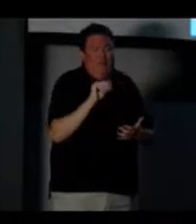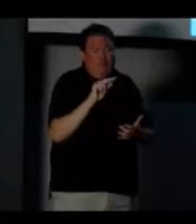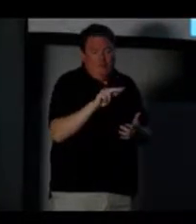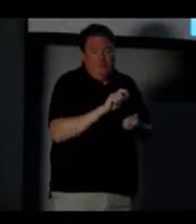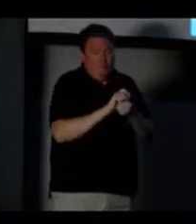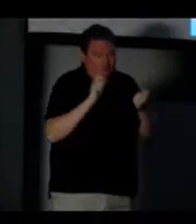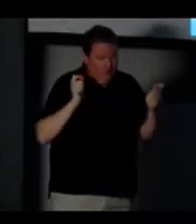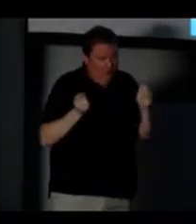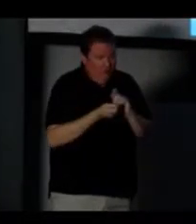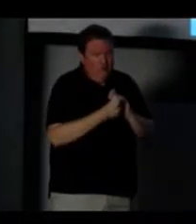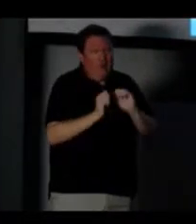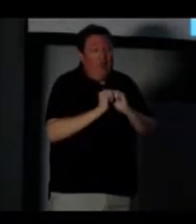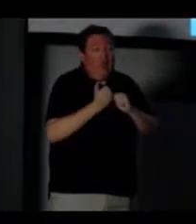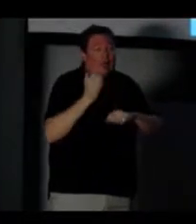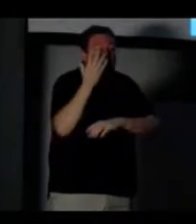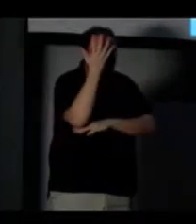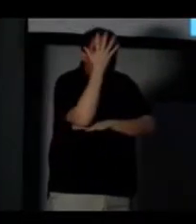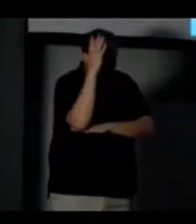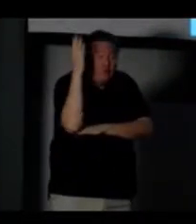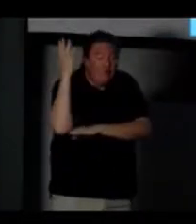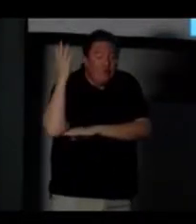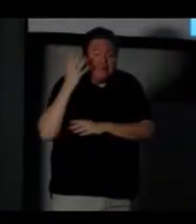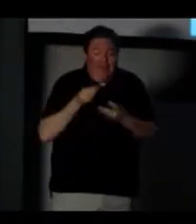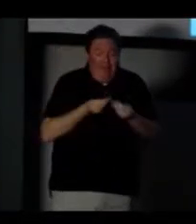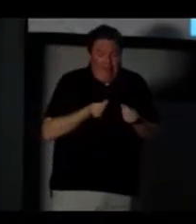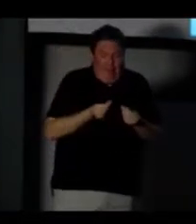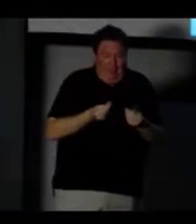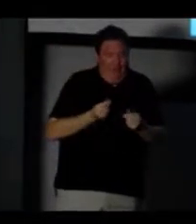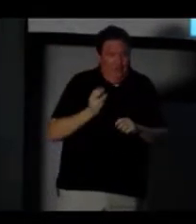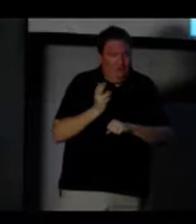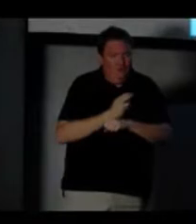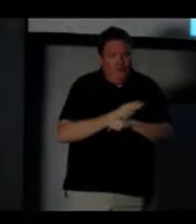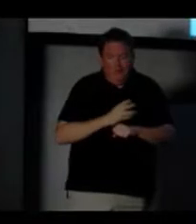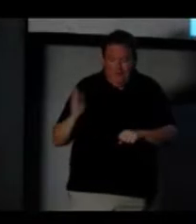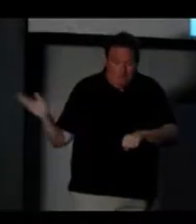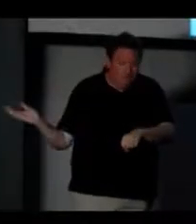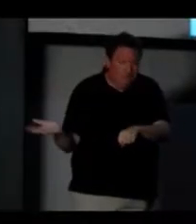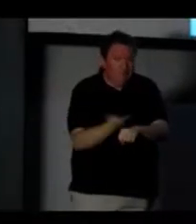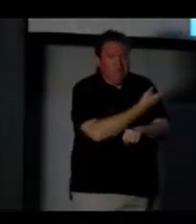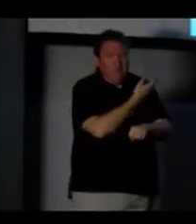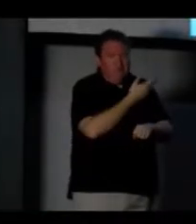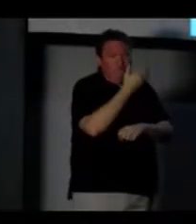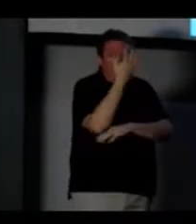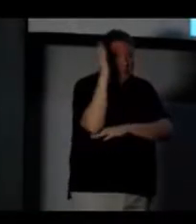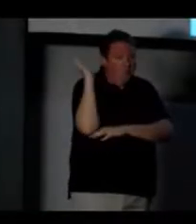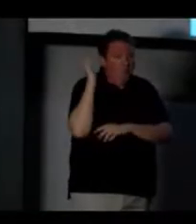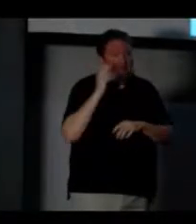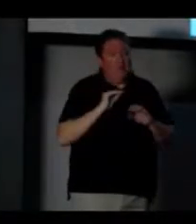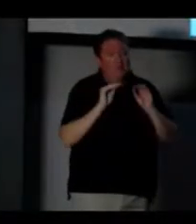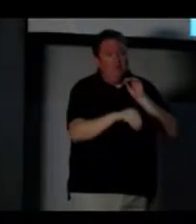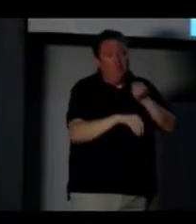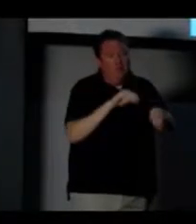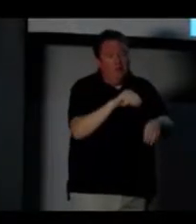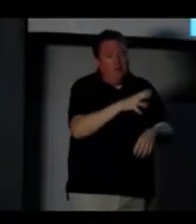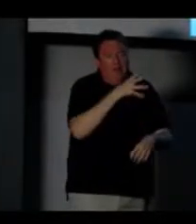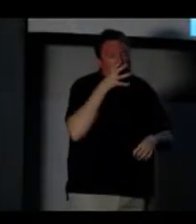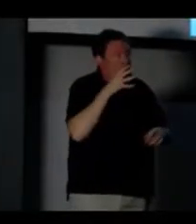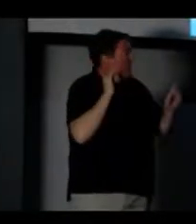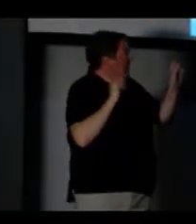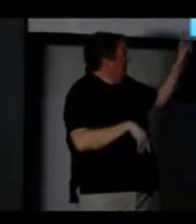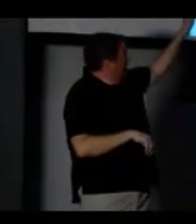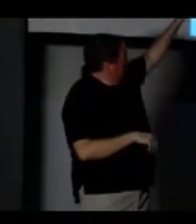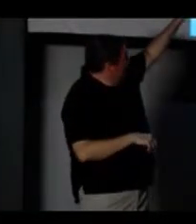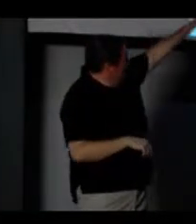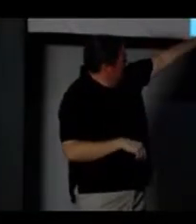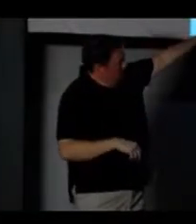way that forests and lands are used. Chopping down forests, putting in agriculture, not very much regeneration. When people